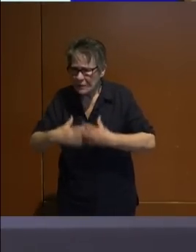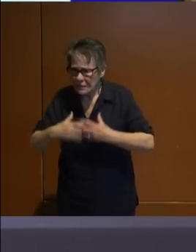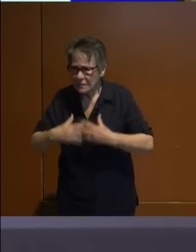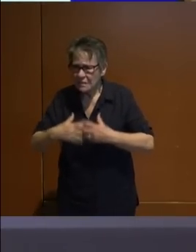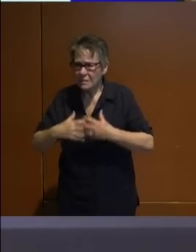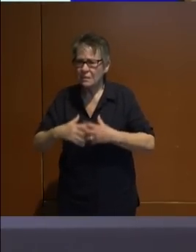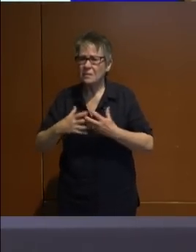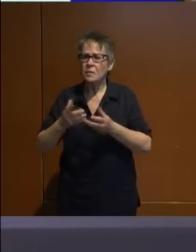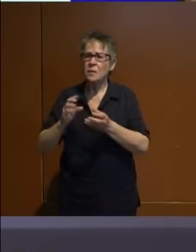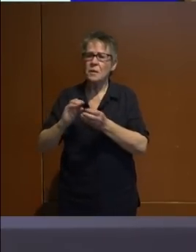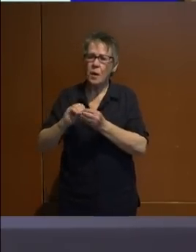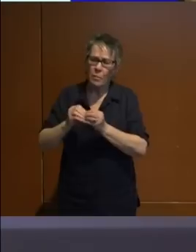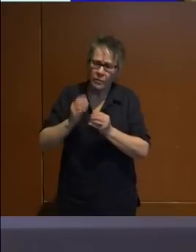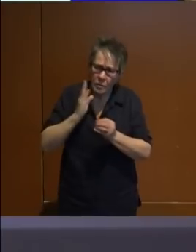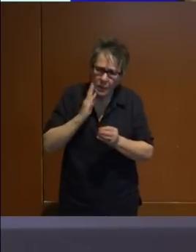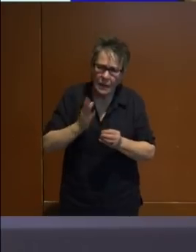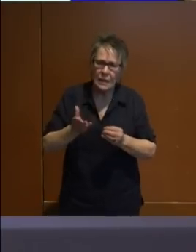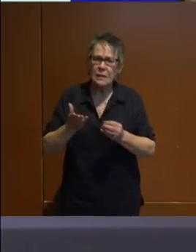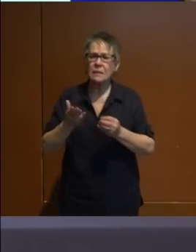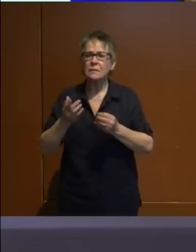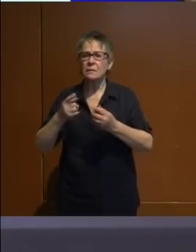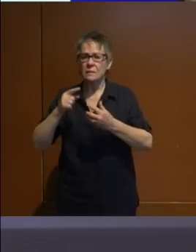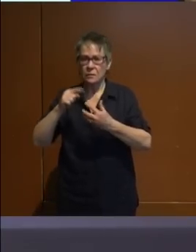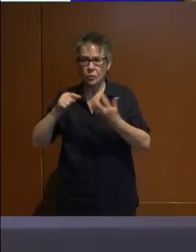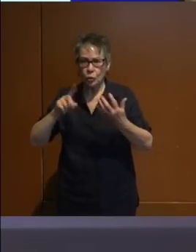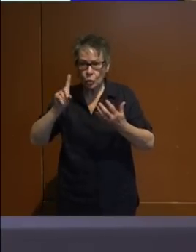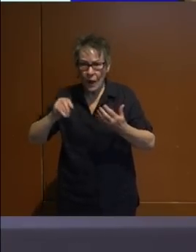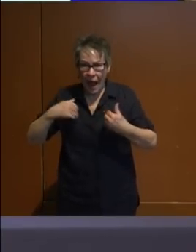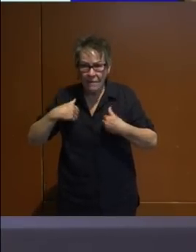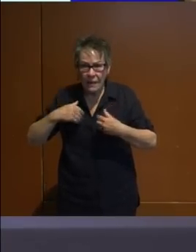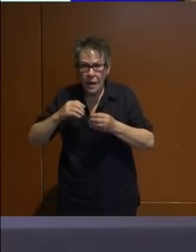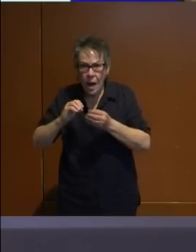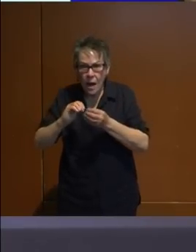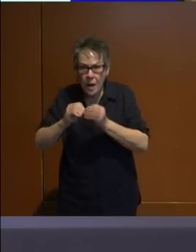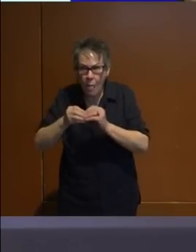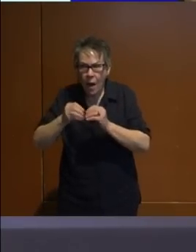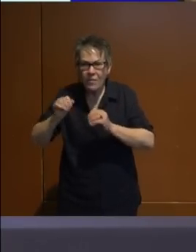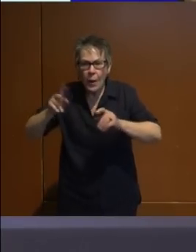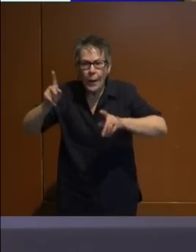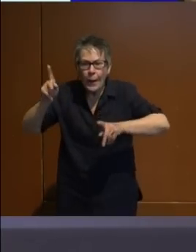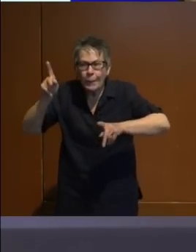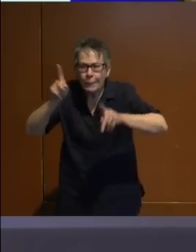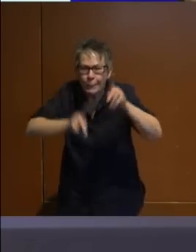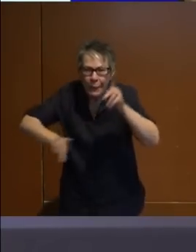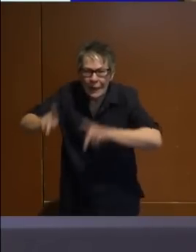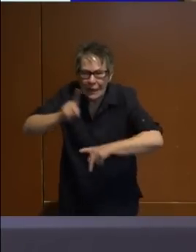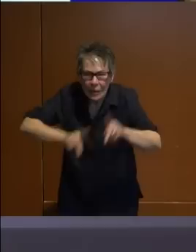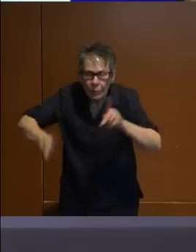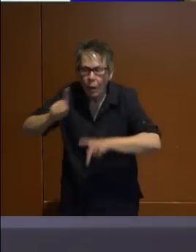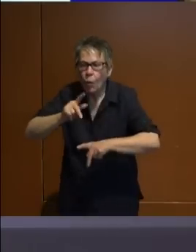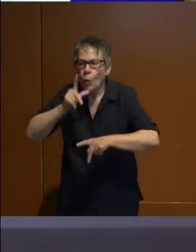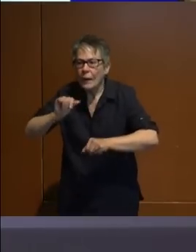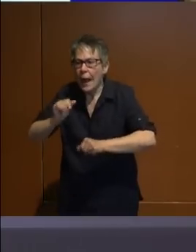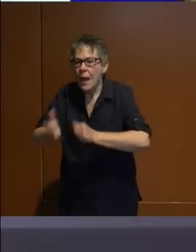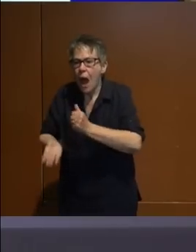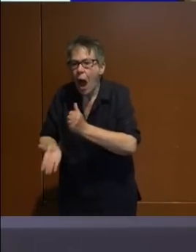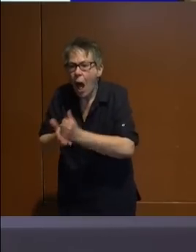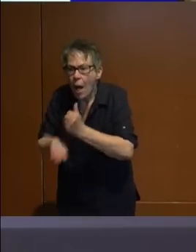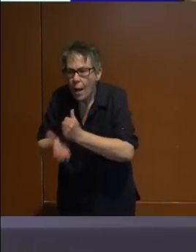of ventilators, will we have the number of people needed to run those machines and maintain even